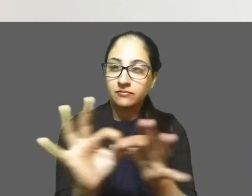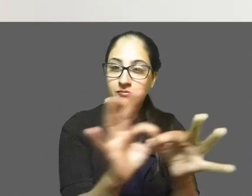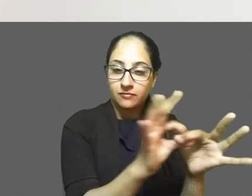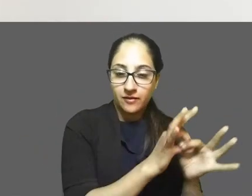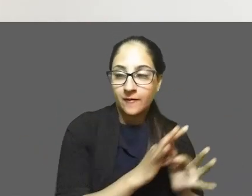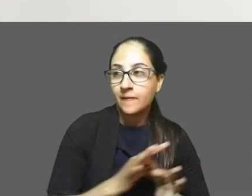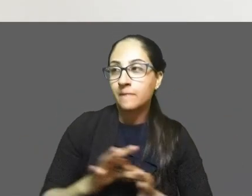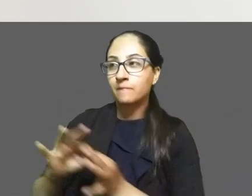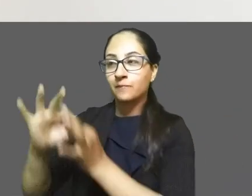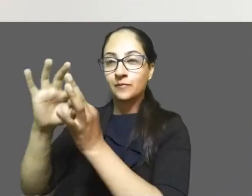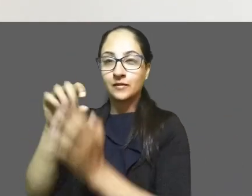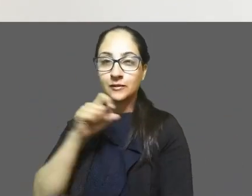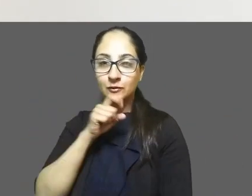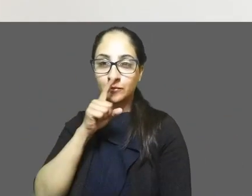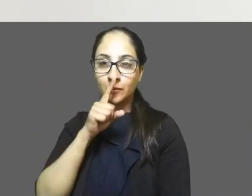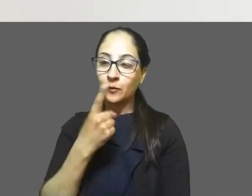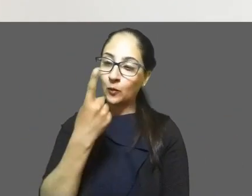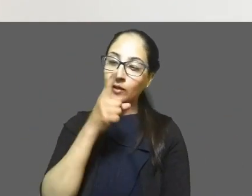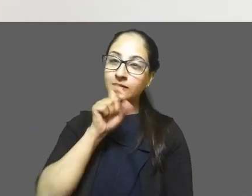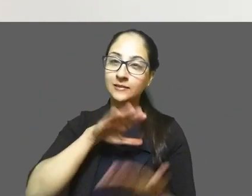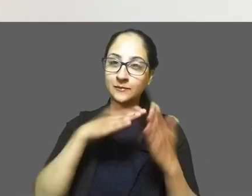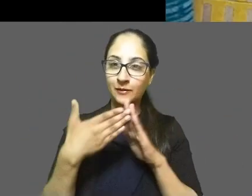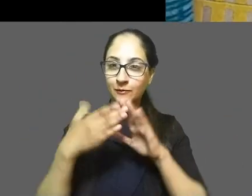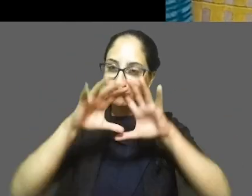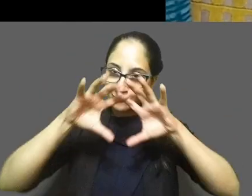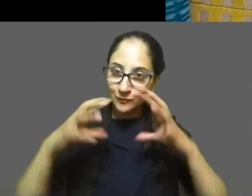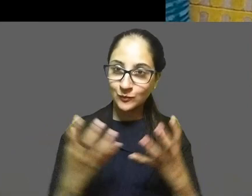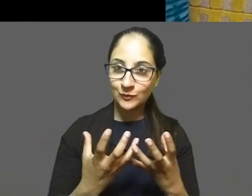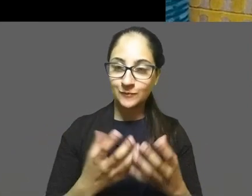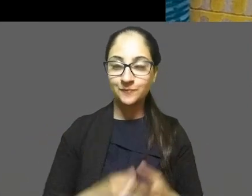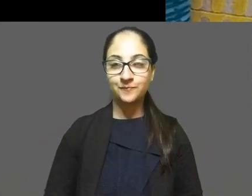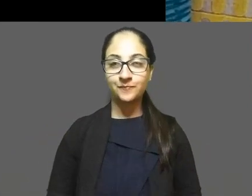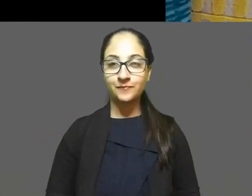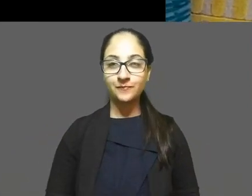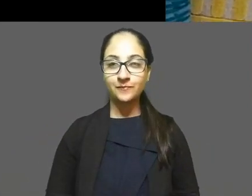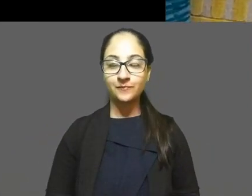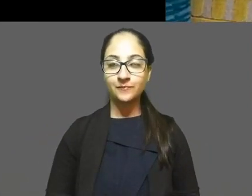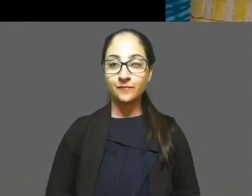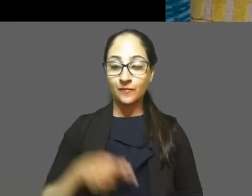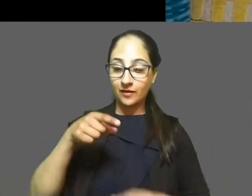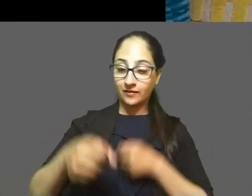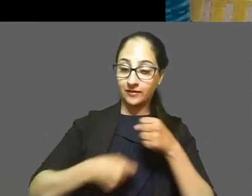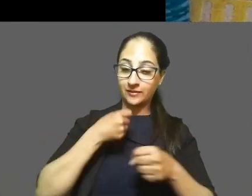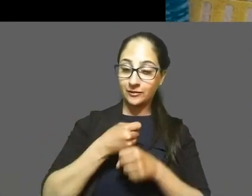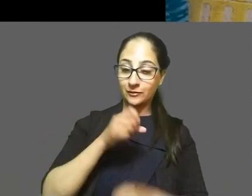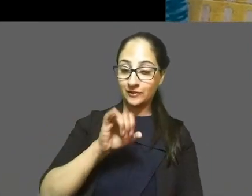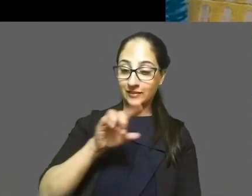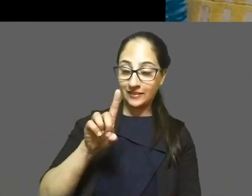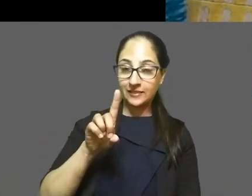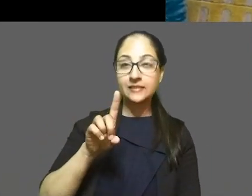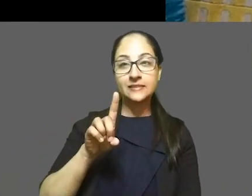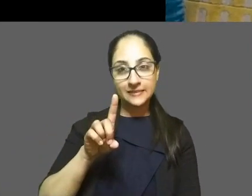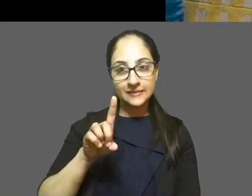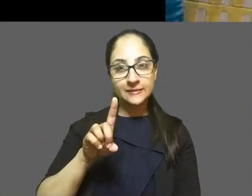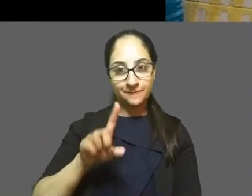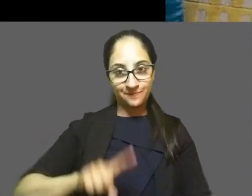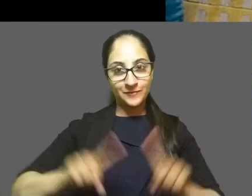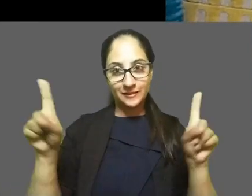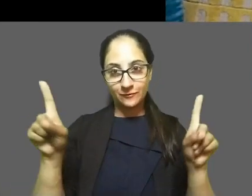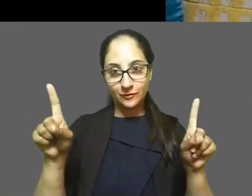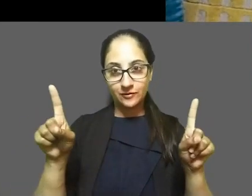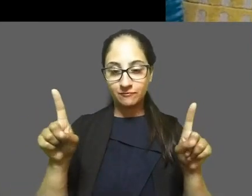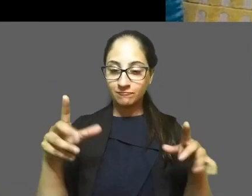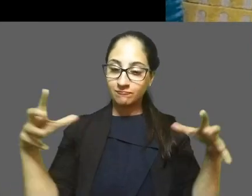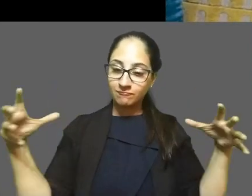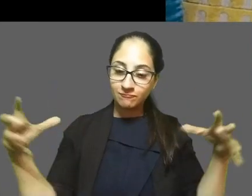through our beloved Imam as one Jamaat. On this Eid, we are reminded that though we cannot